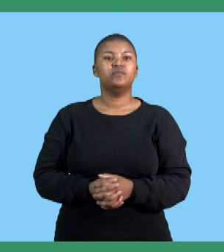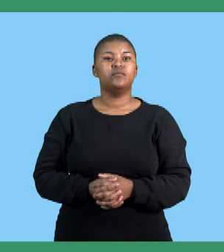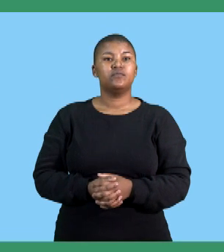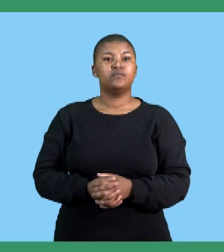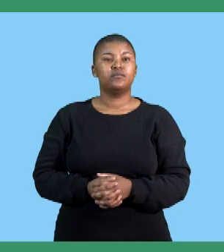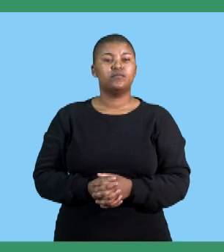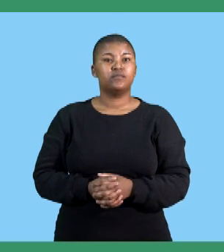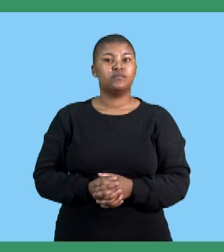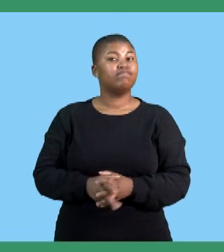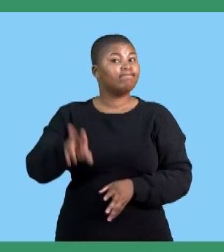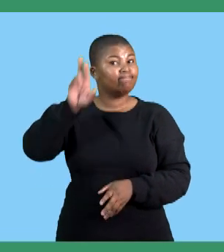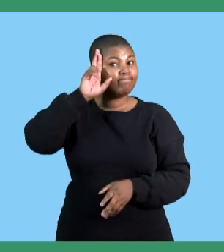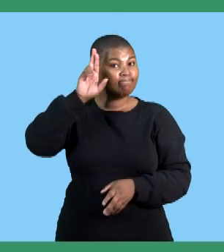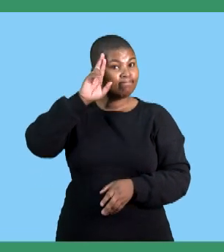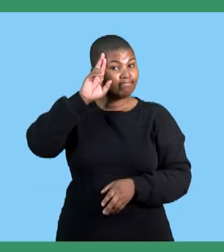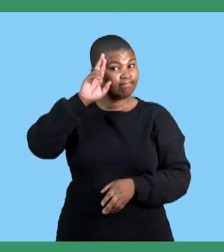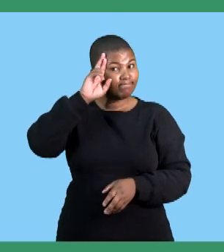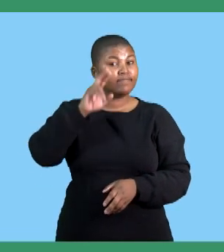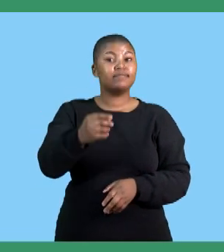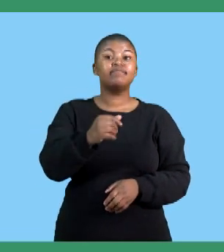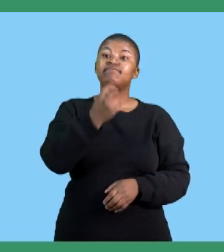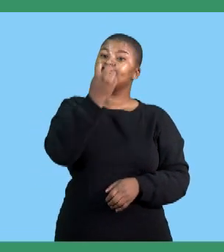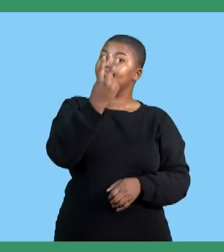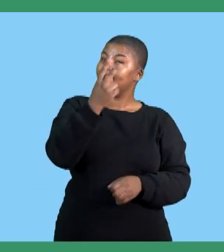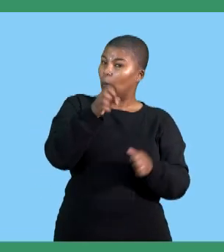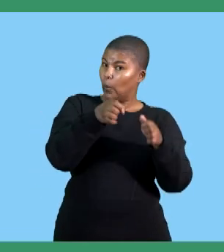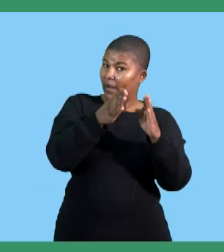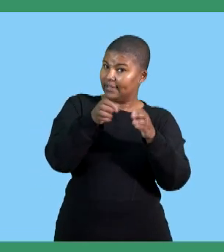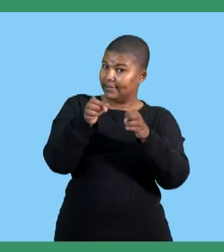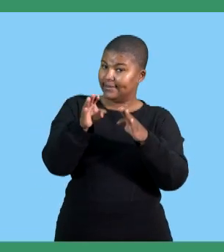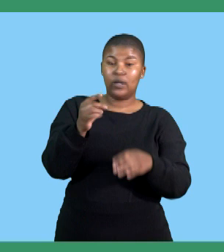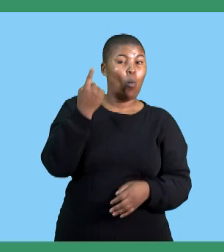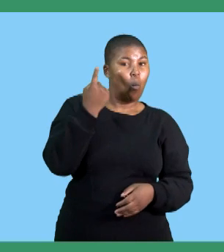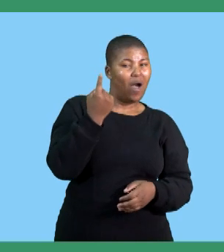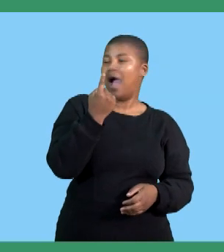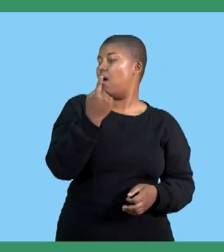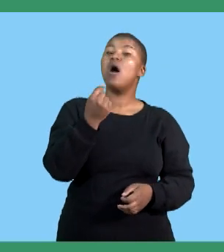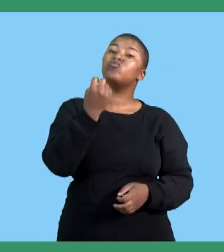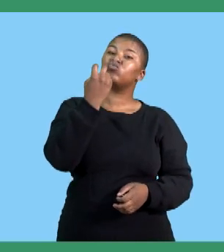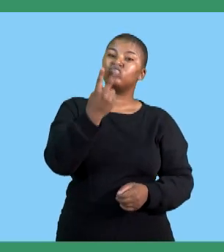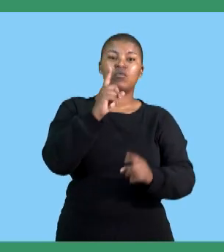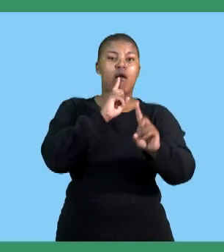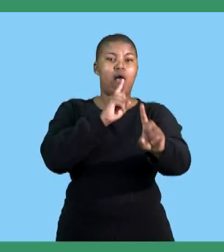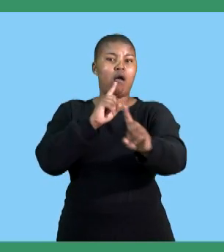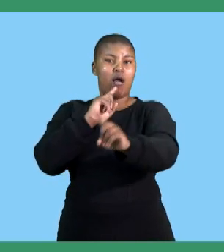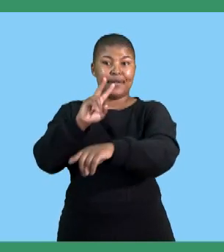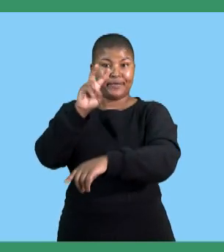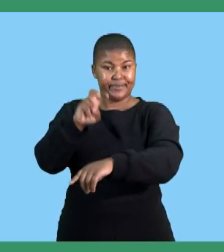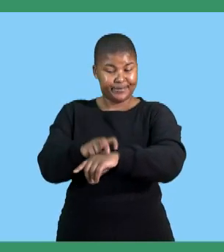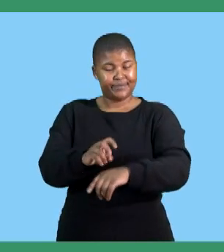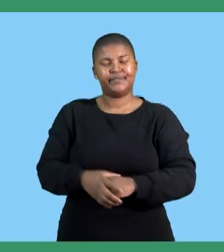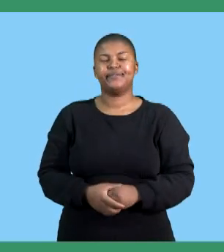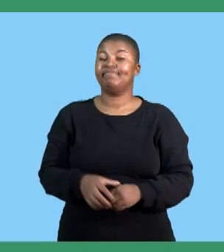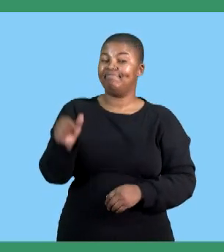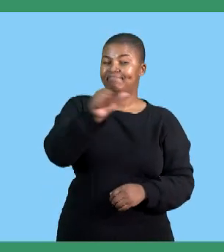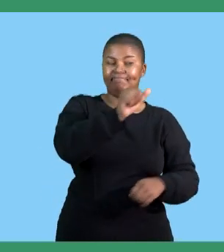Now remember, we are required to quote 2 ways. So we need to then go back to the scenario and read again.